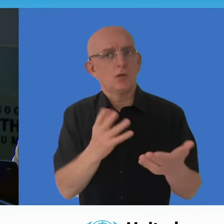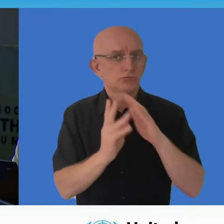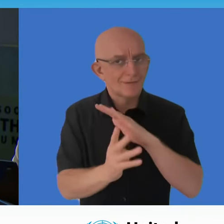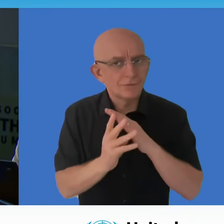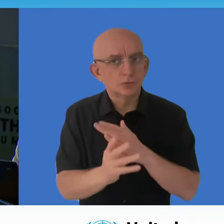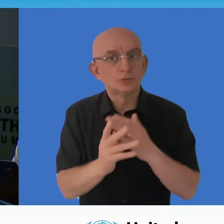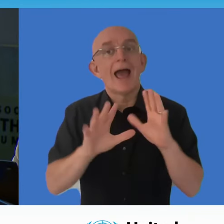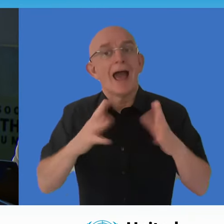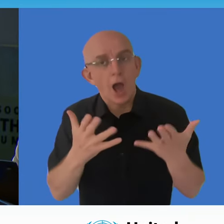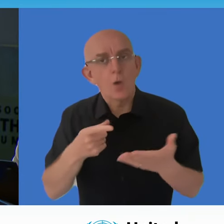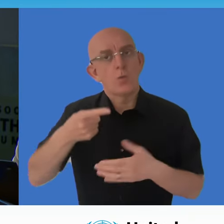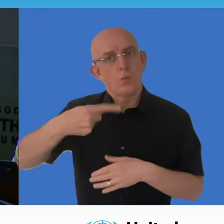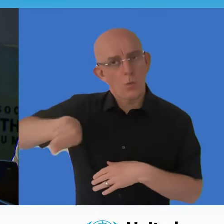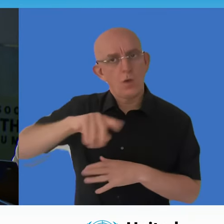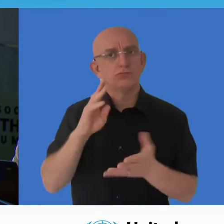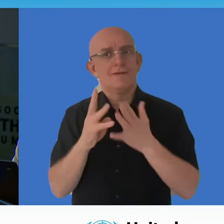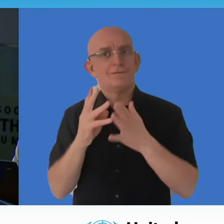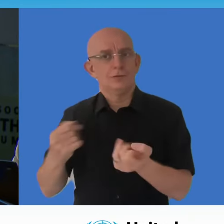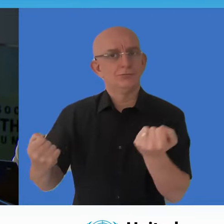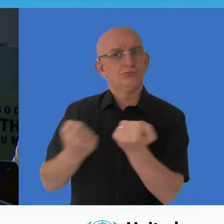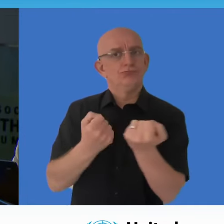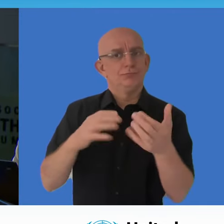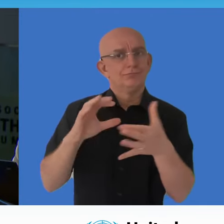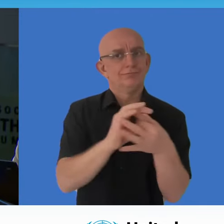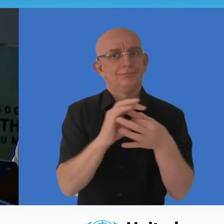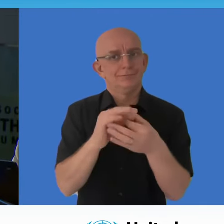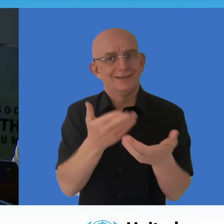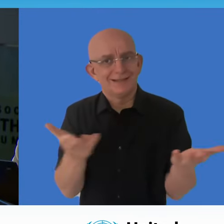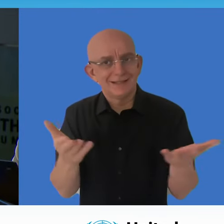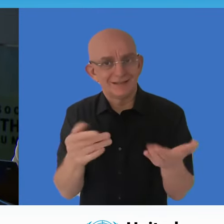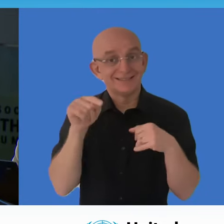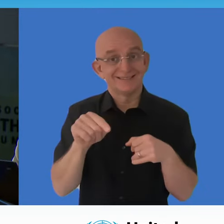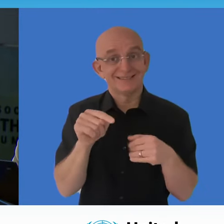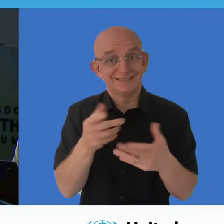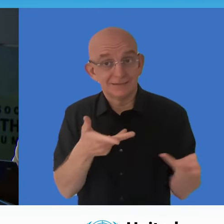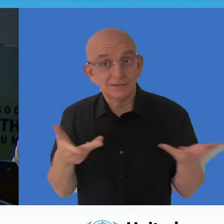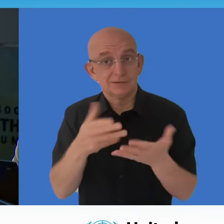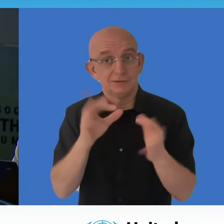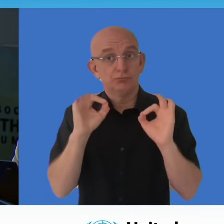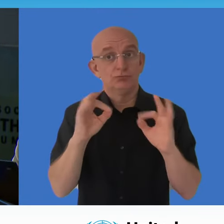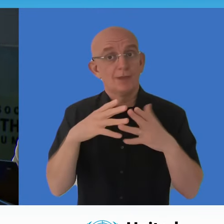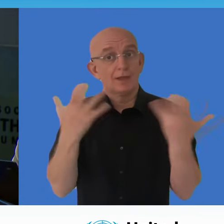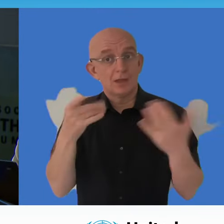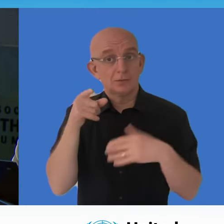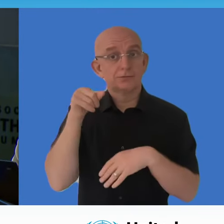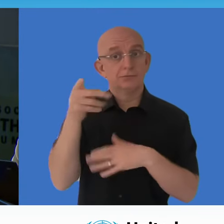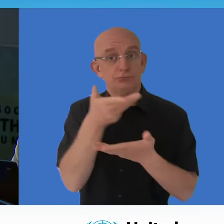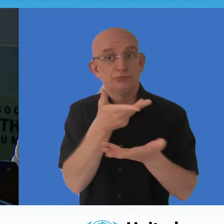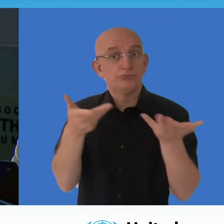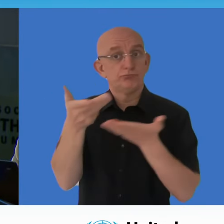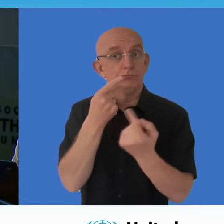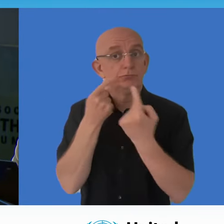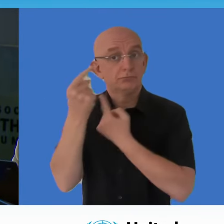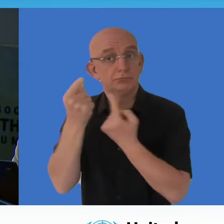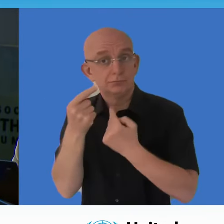by consultation with the refugee and asylum seeker community. Besides this, we hold local cultural events in order to facilitate